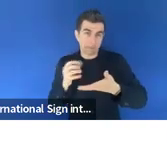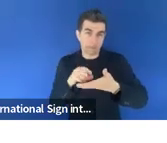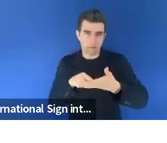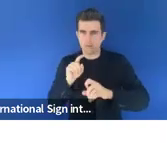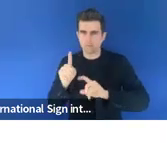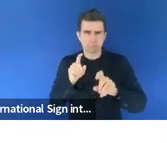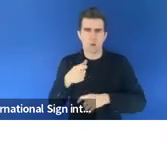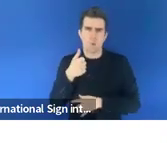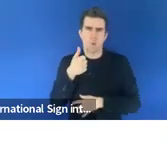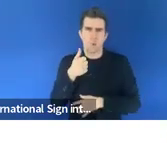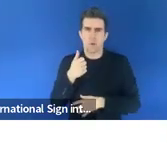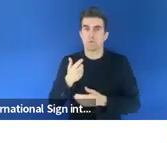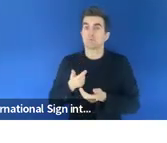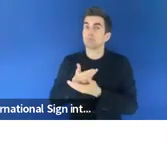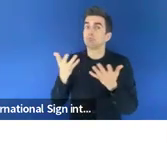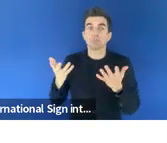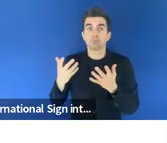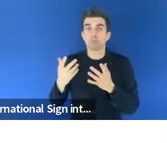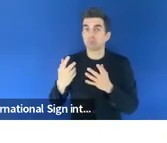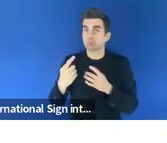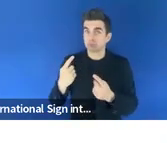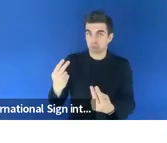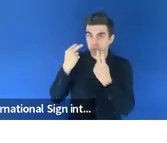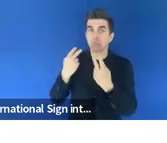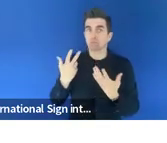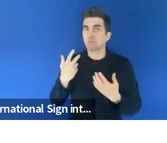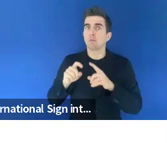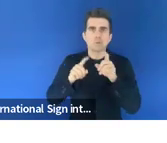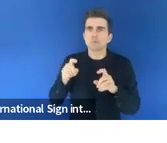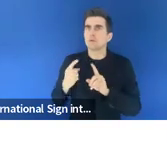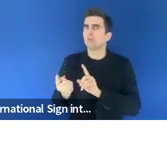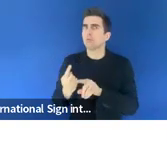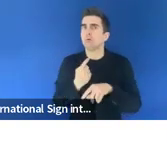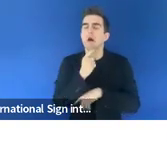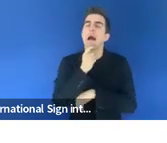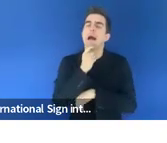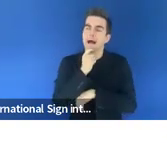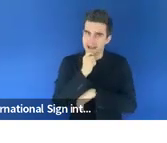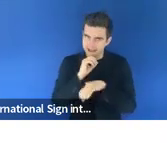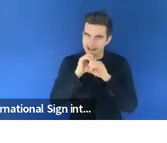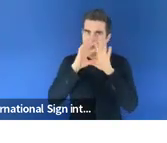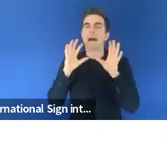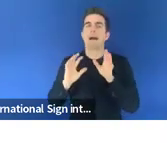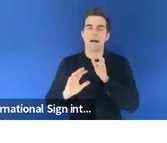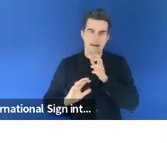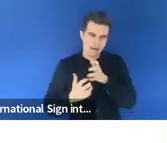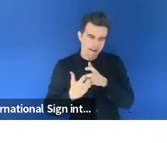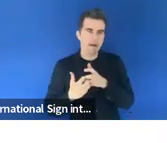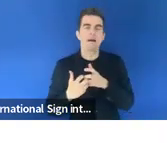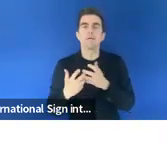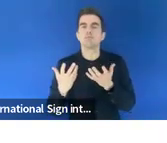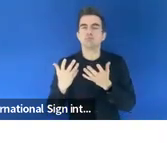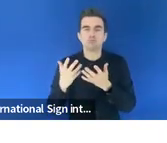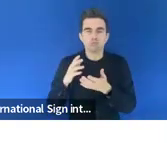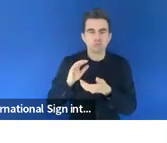creating value in the work that you're doing. And there's an exception here. So you always want to give your stakeholders what they're